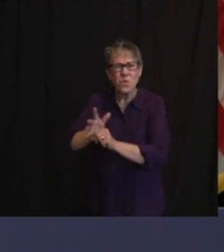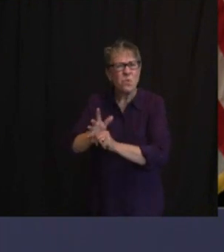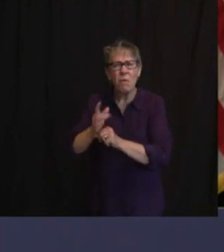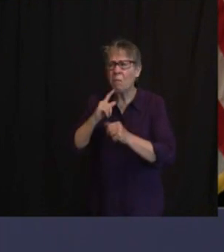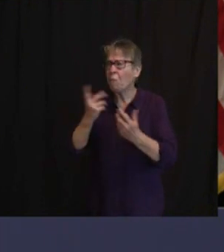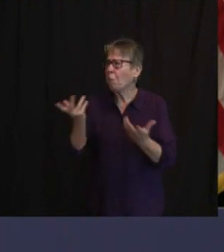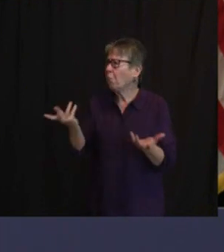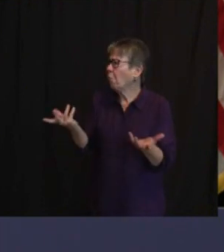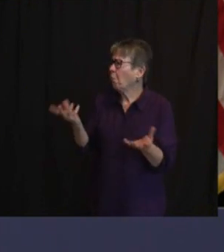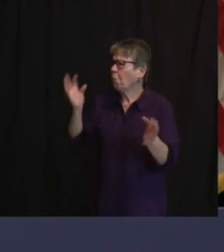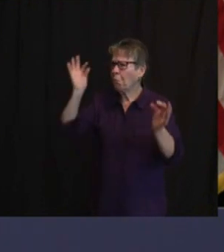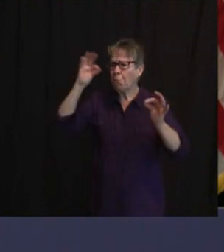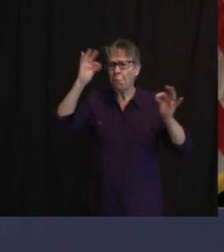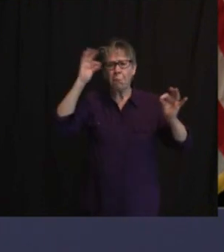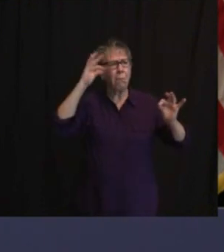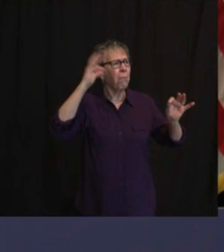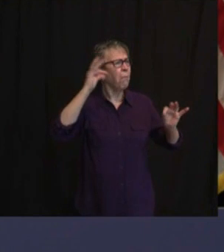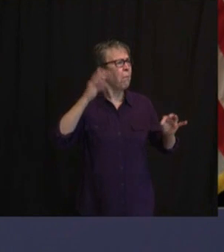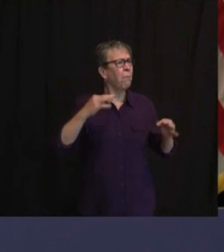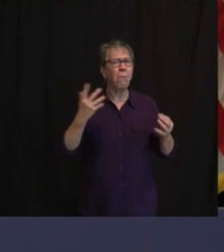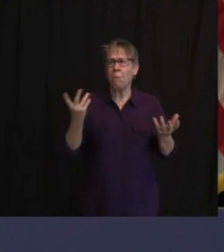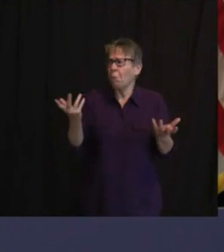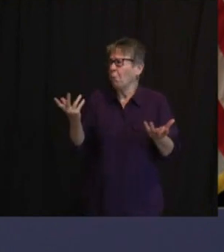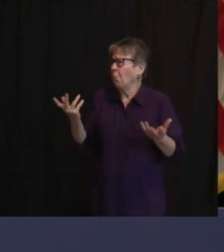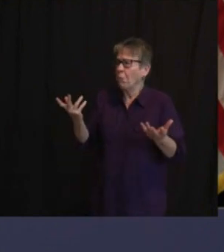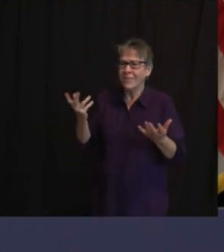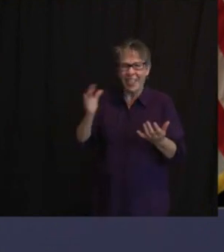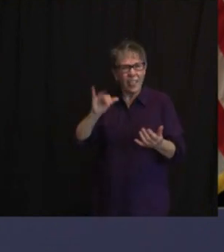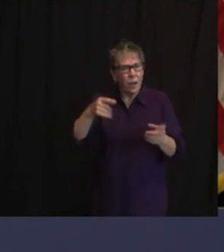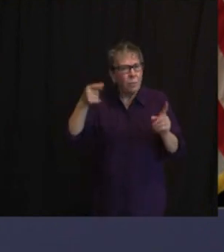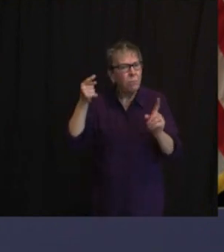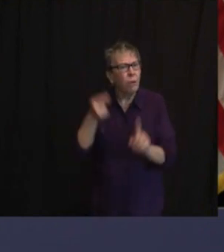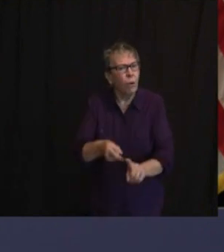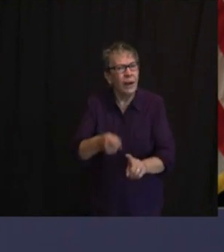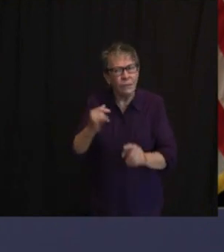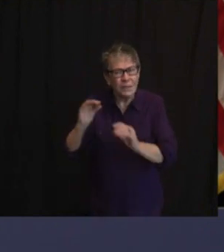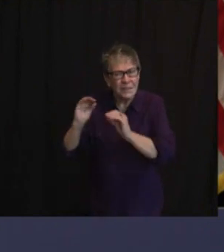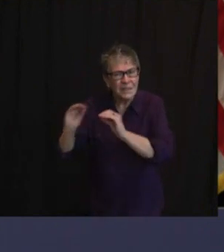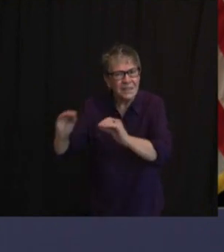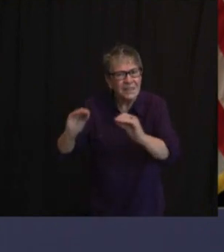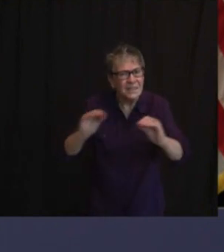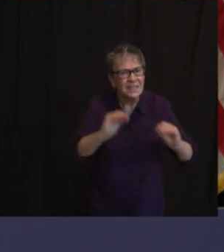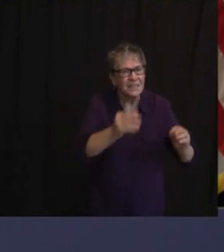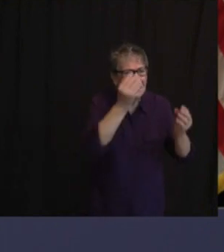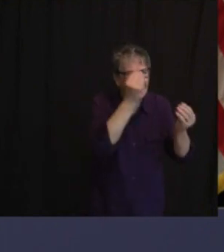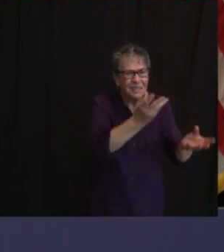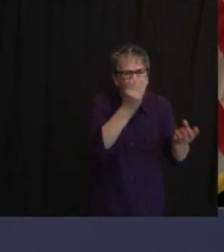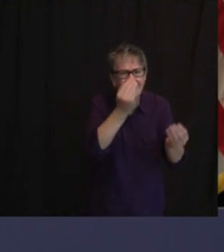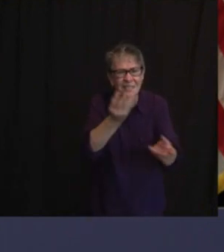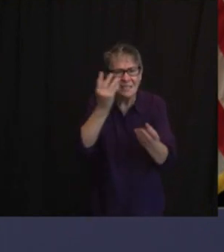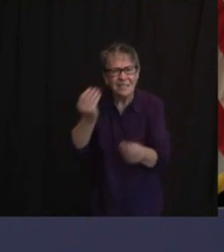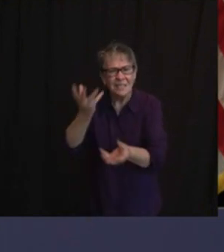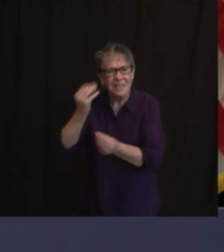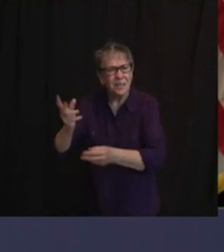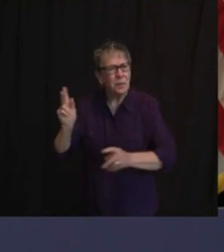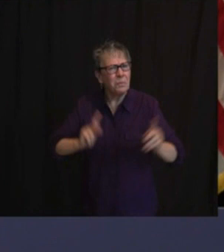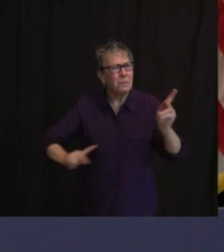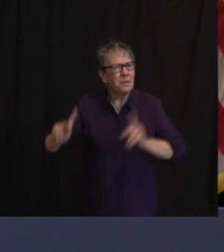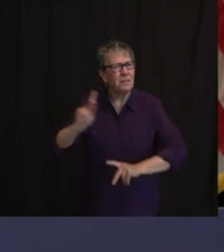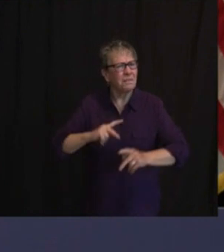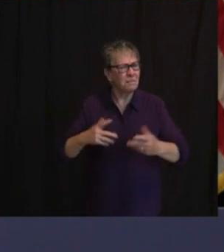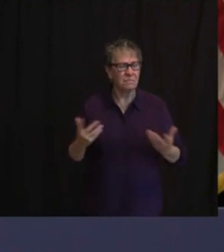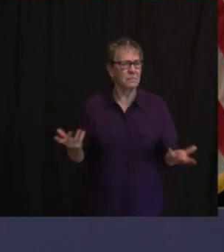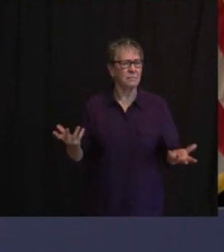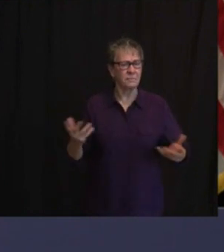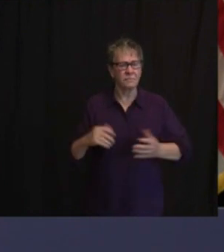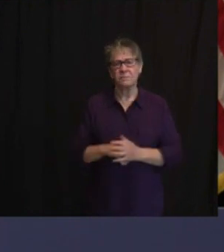on the list of things we want to do. Thank you. Do you have something, sir? Please. I have 2. First, for the Colonel, if you